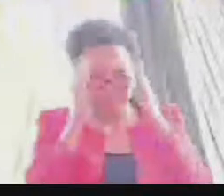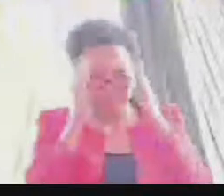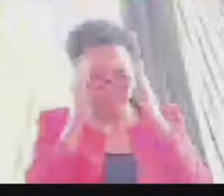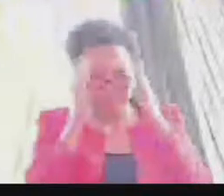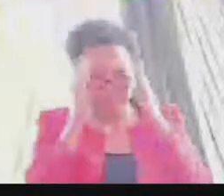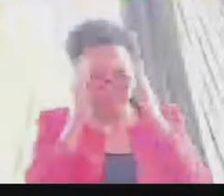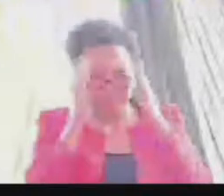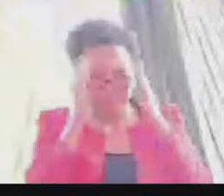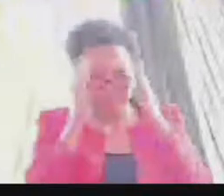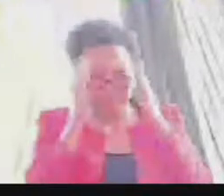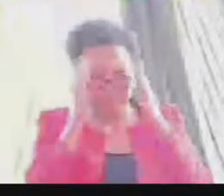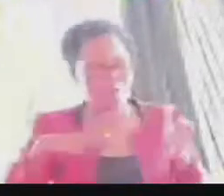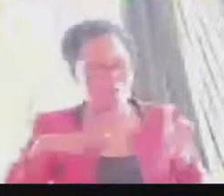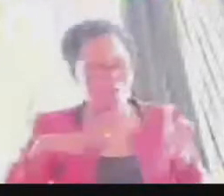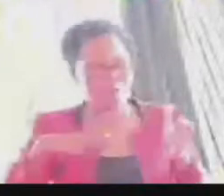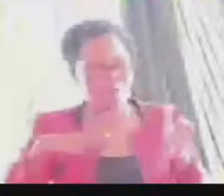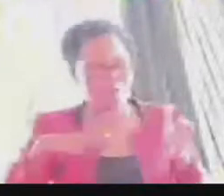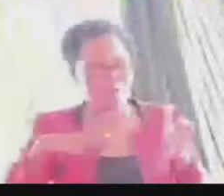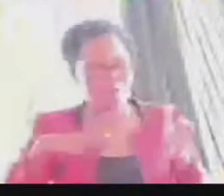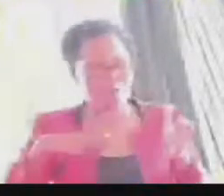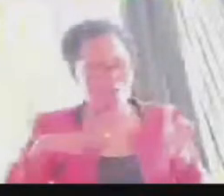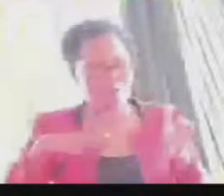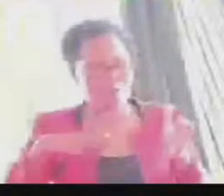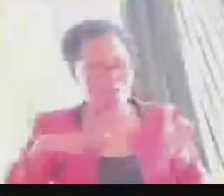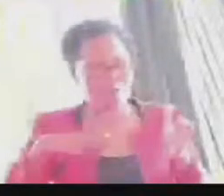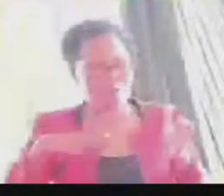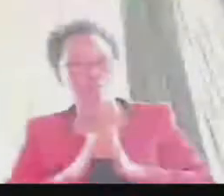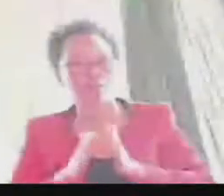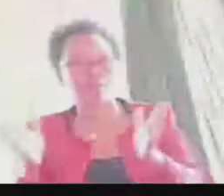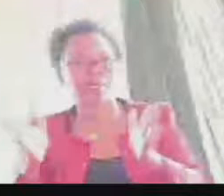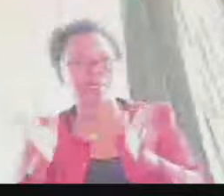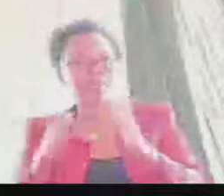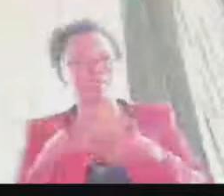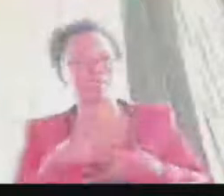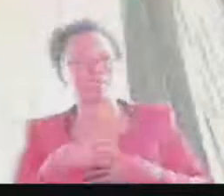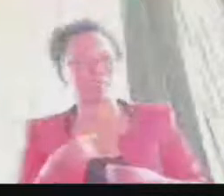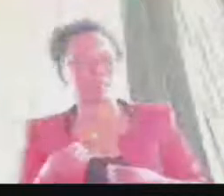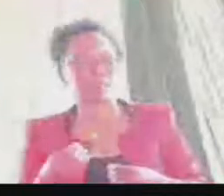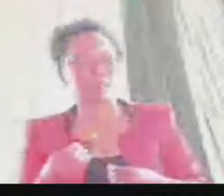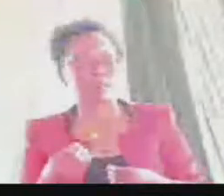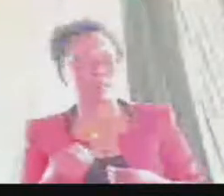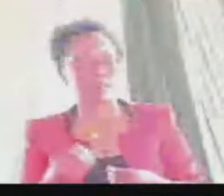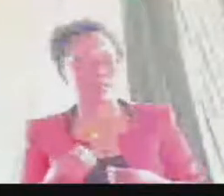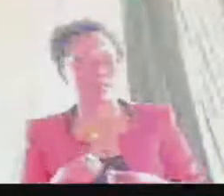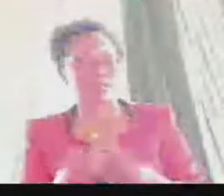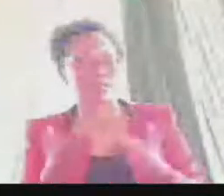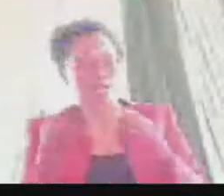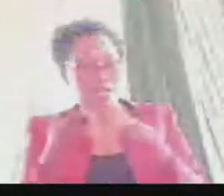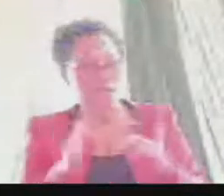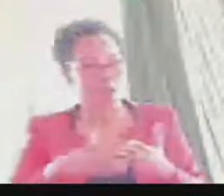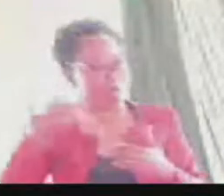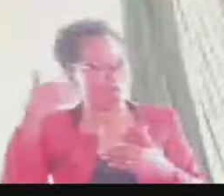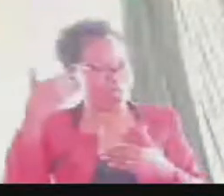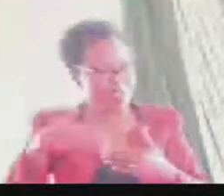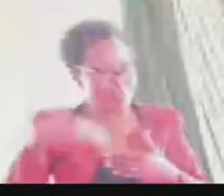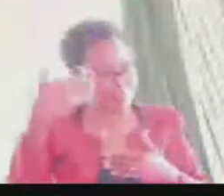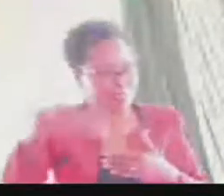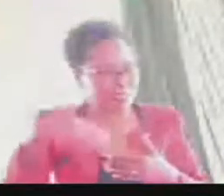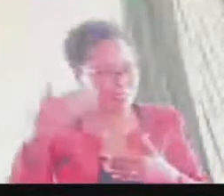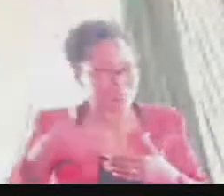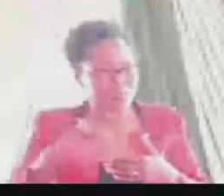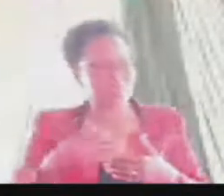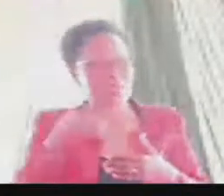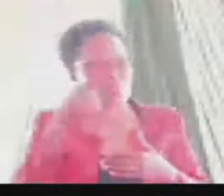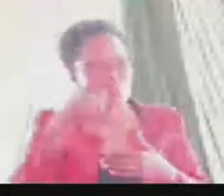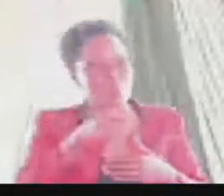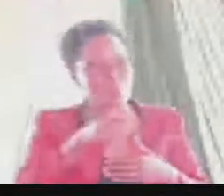importance as opposed to public interest. So one of the things you will be dealing with on everyday basis is how do